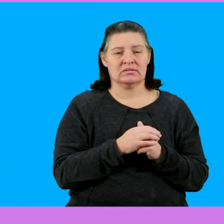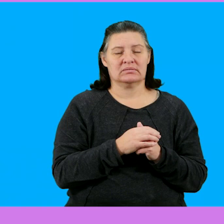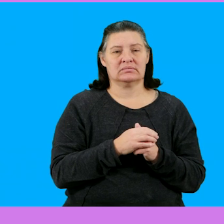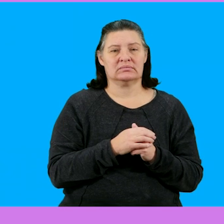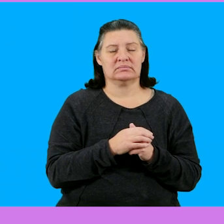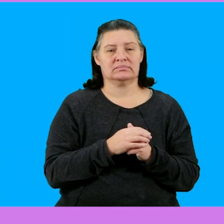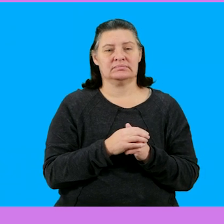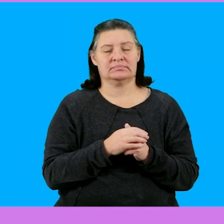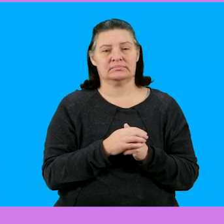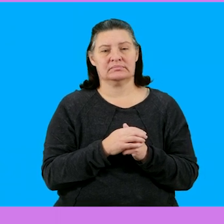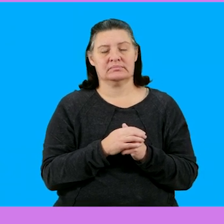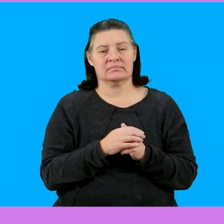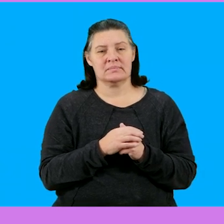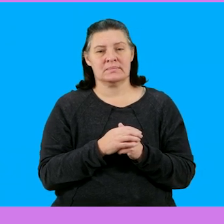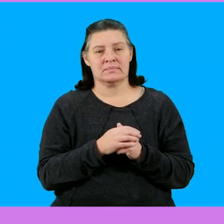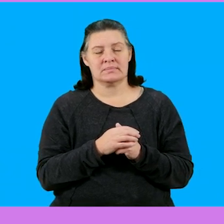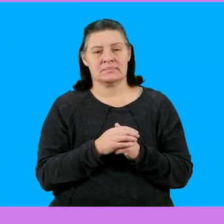Okay, so plus